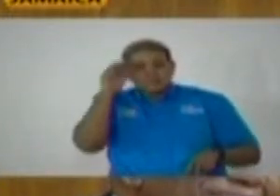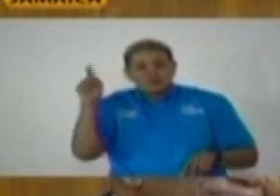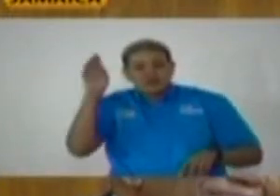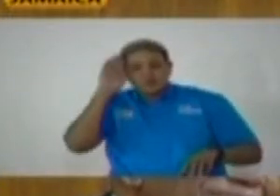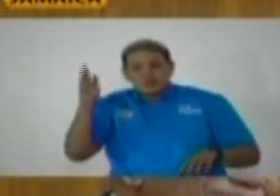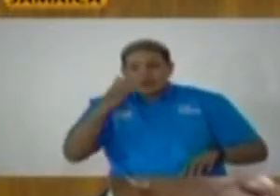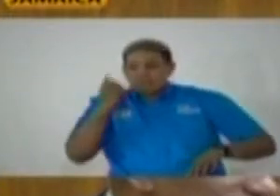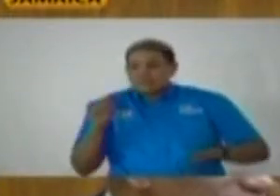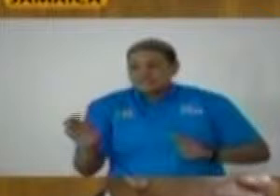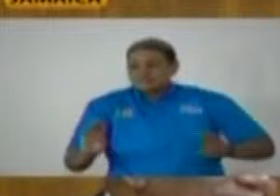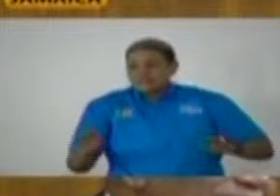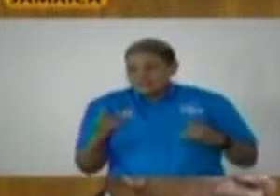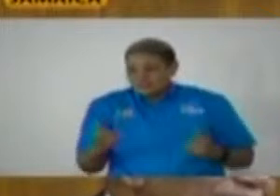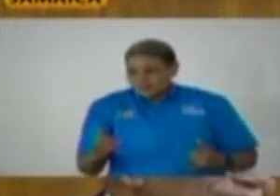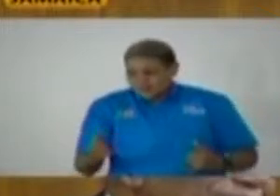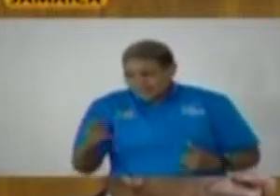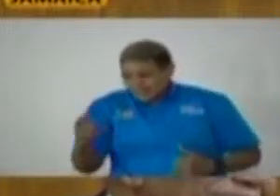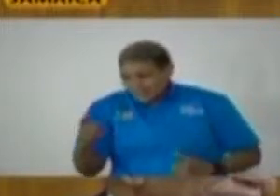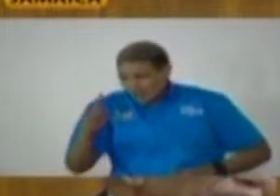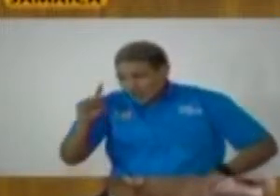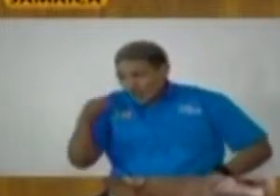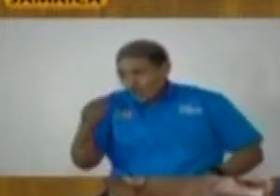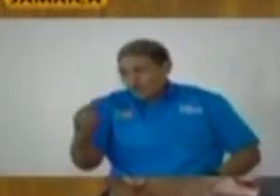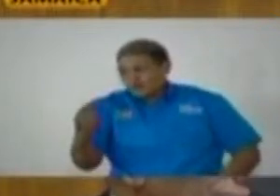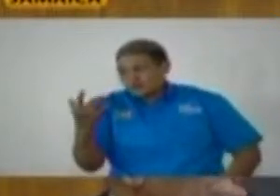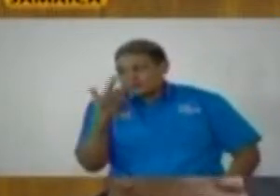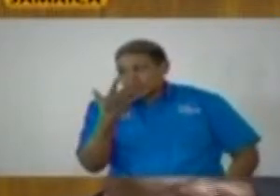on best behavior today, as always.